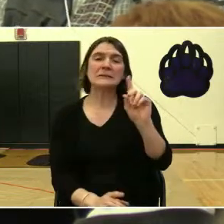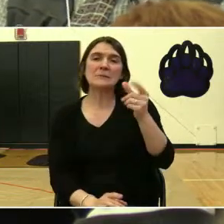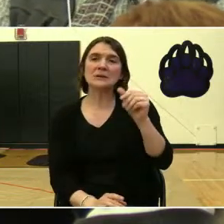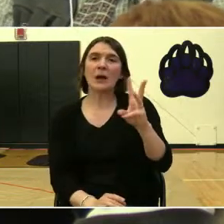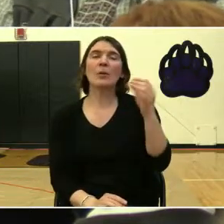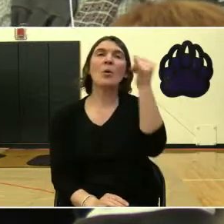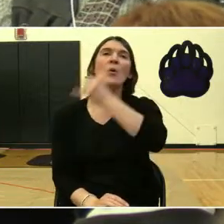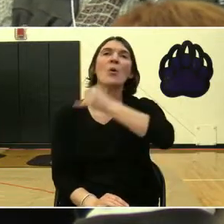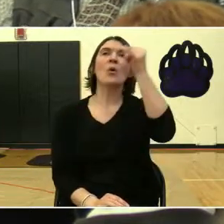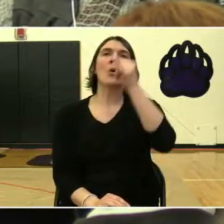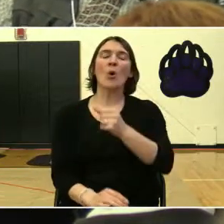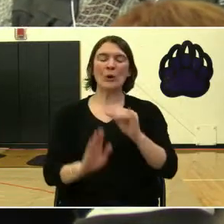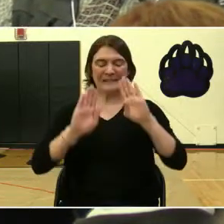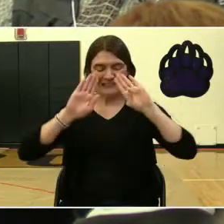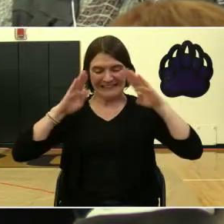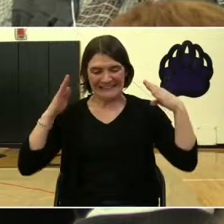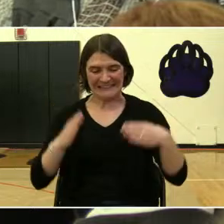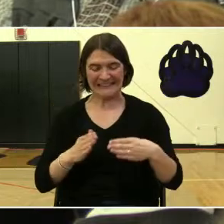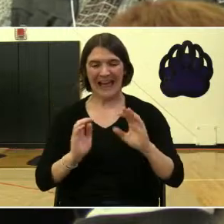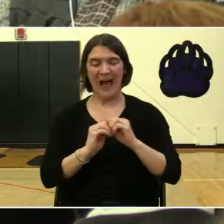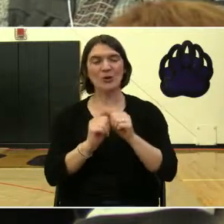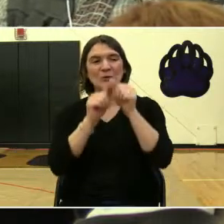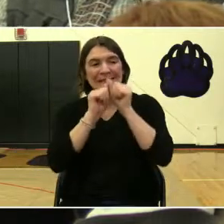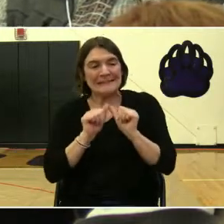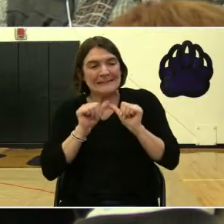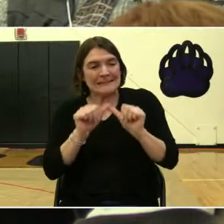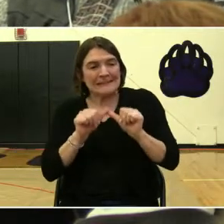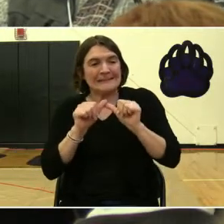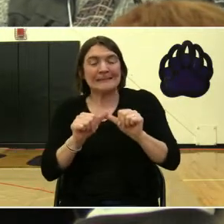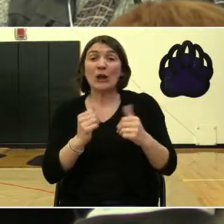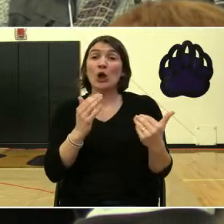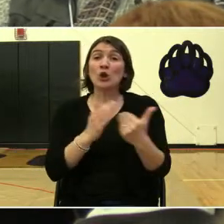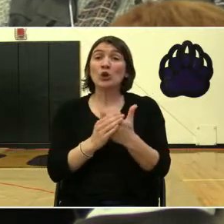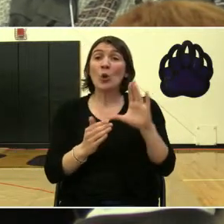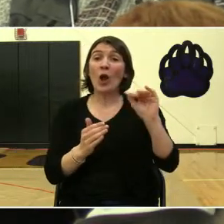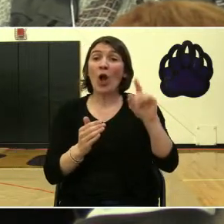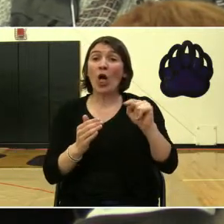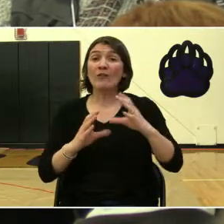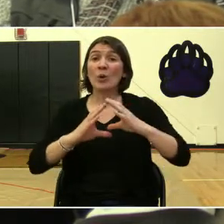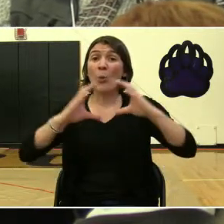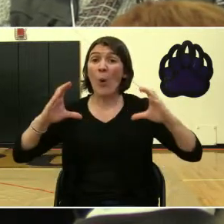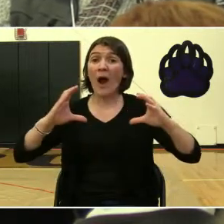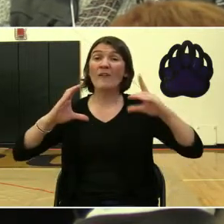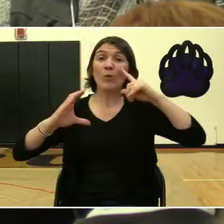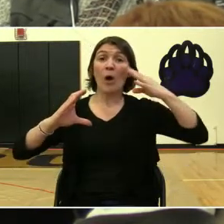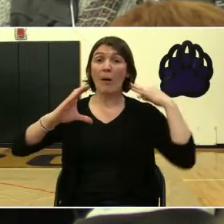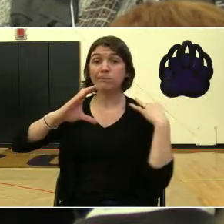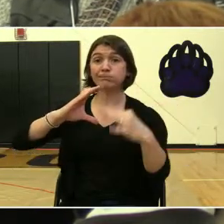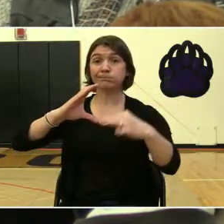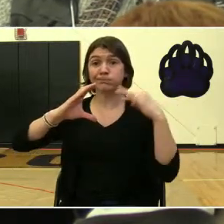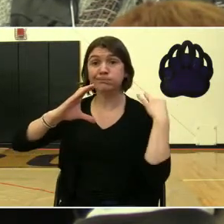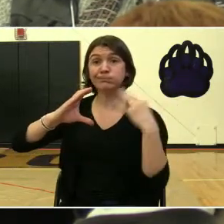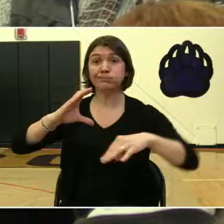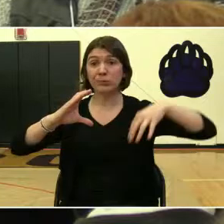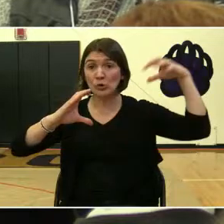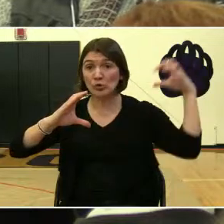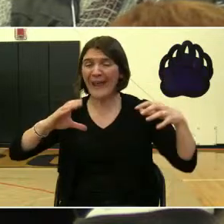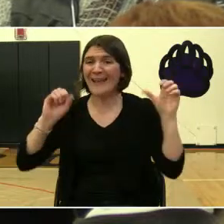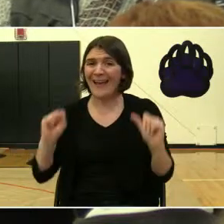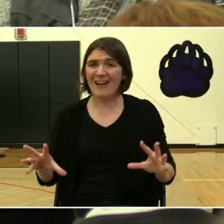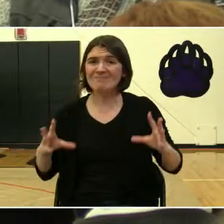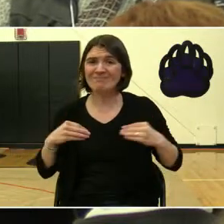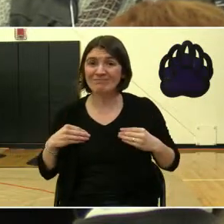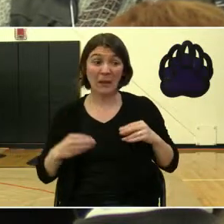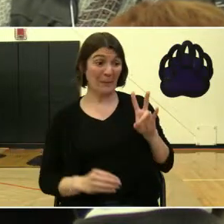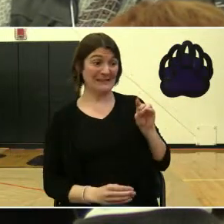much work on climate resiliency anytime they're building new covits they're building them wider uh to accommodate heavier storm flows